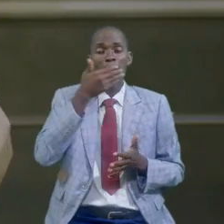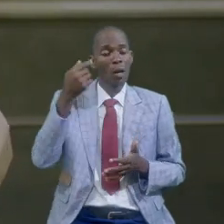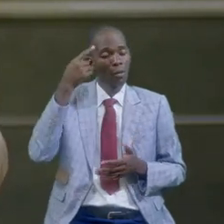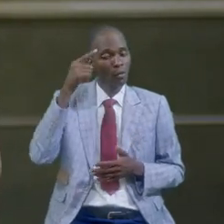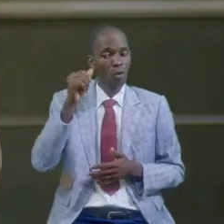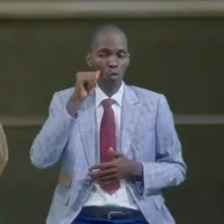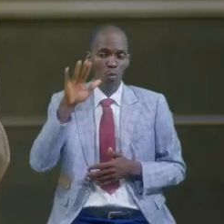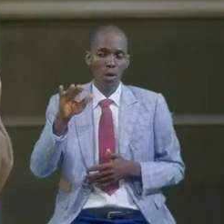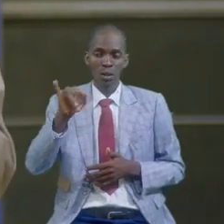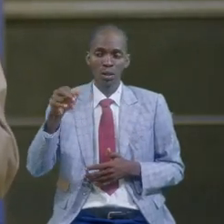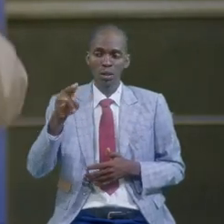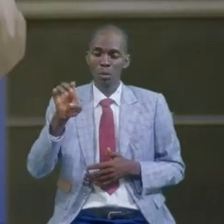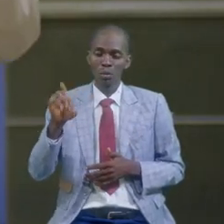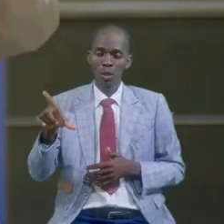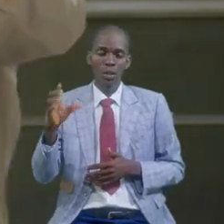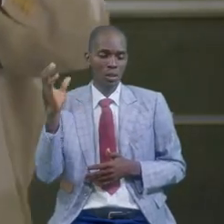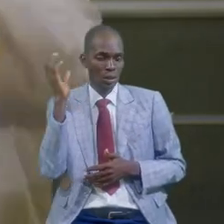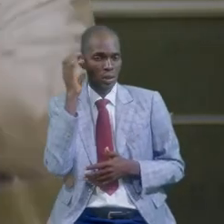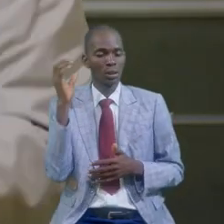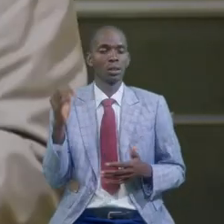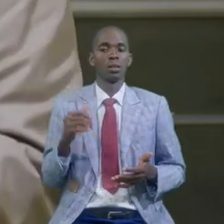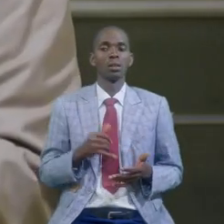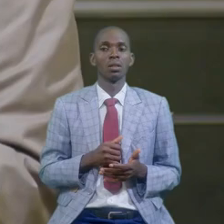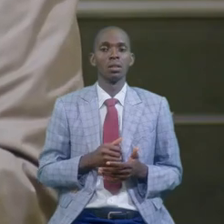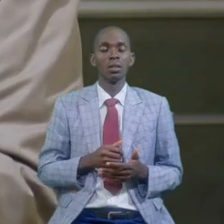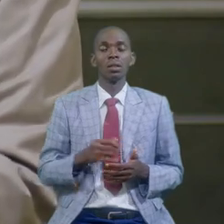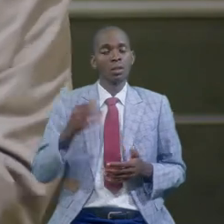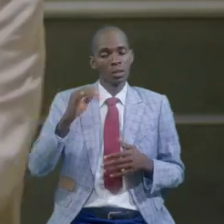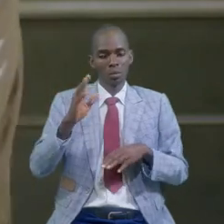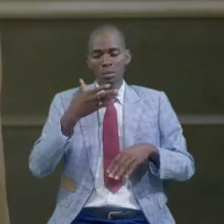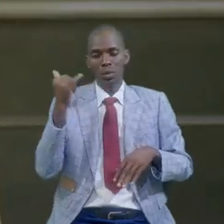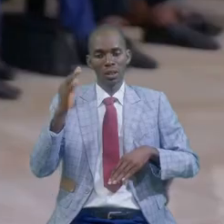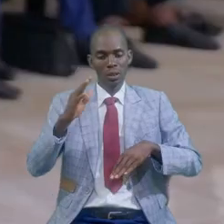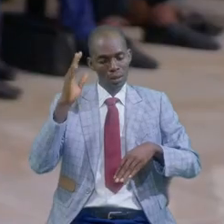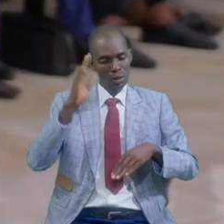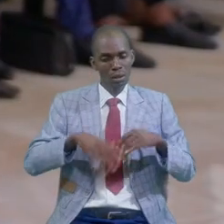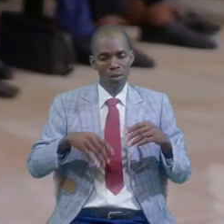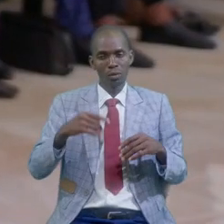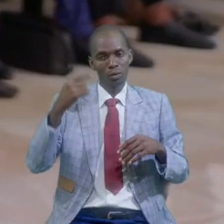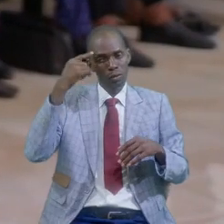of Jezebel making you afraid, you will make Jezebel afraid.